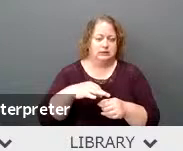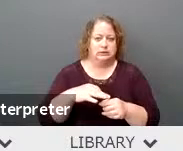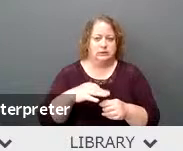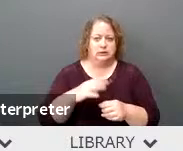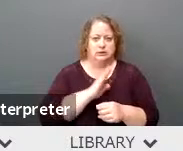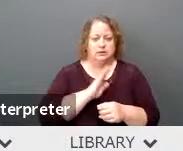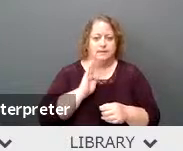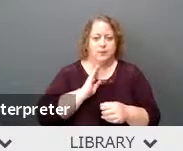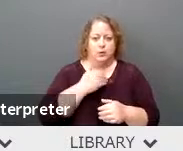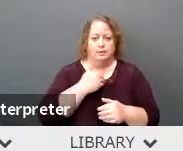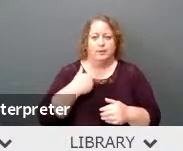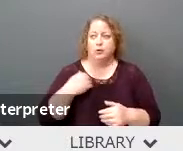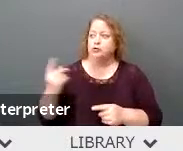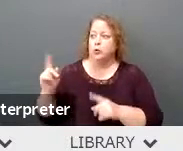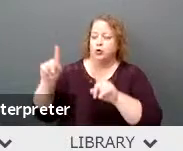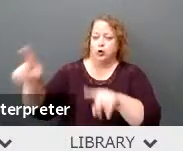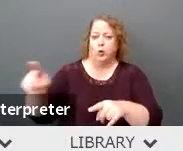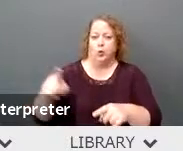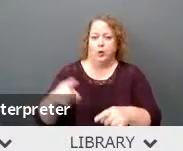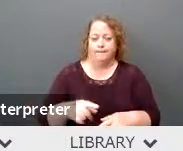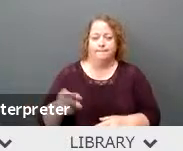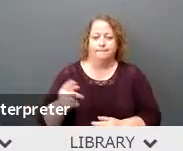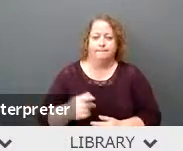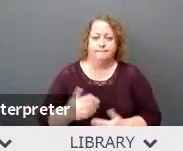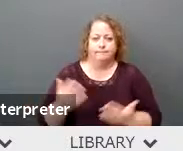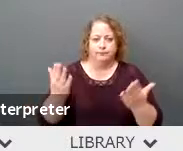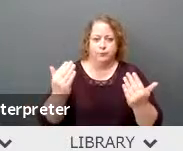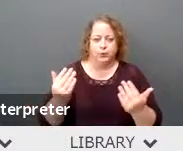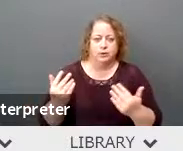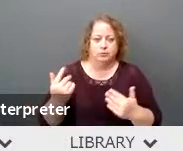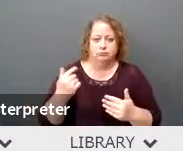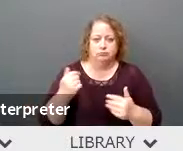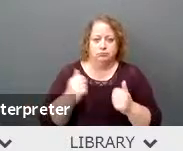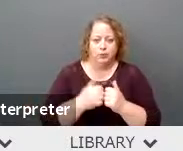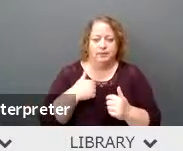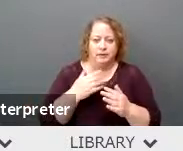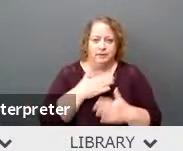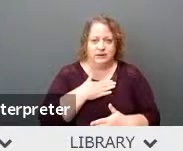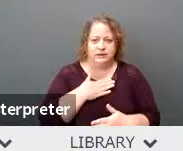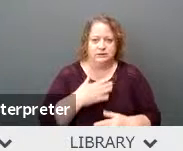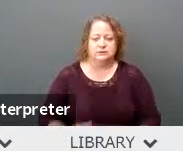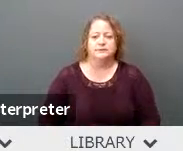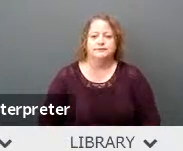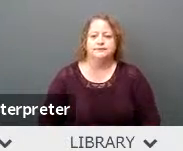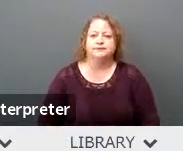Oh, we're going to go on to the podium. Go over to commercial, please.